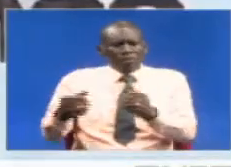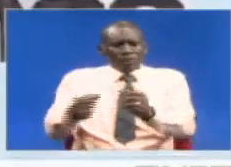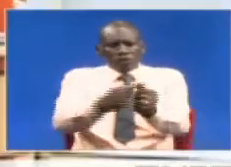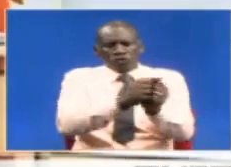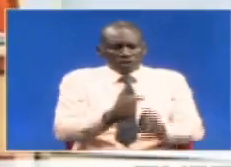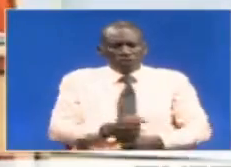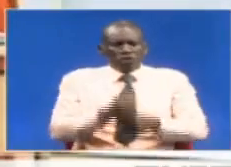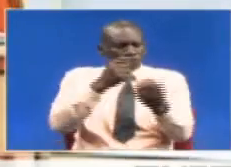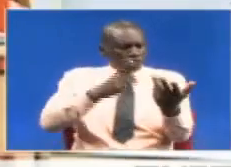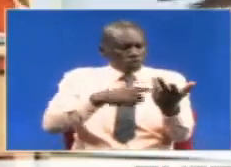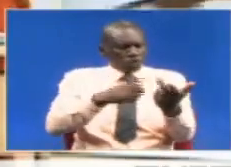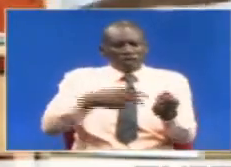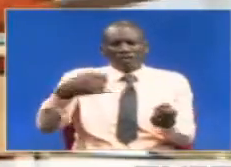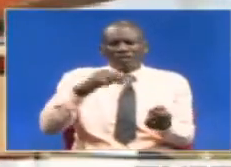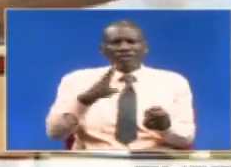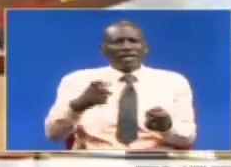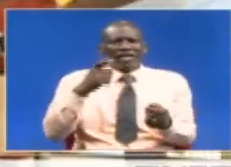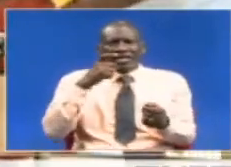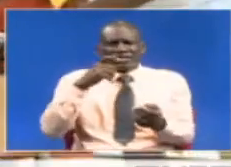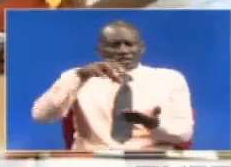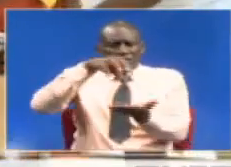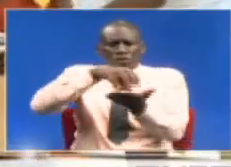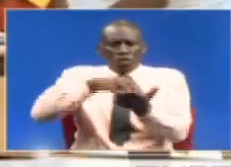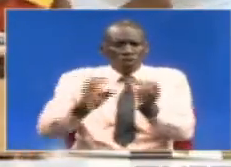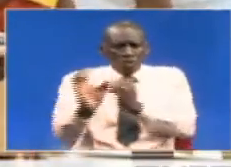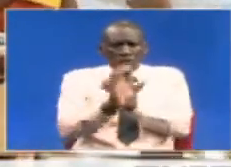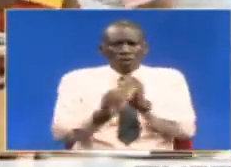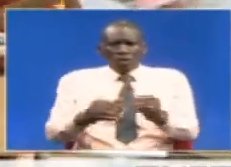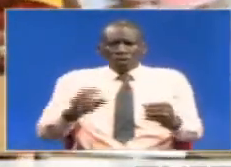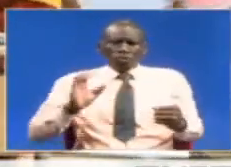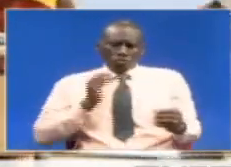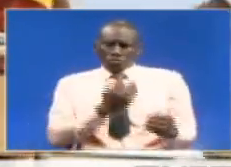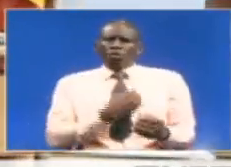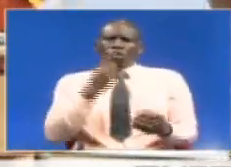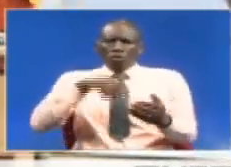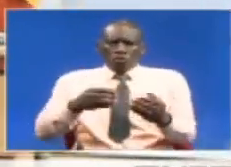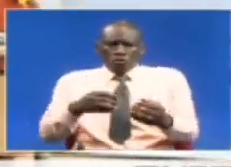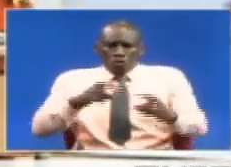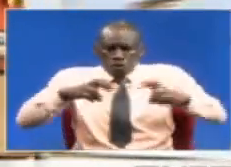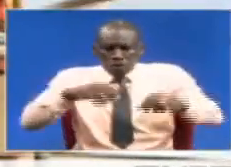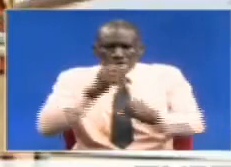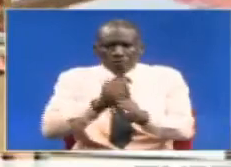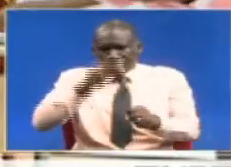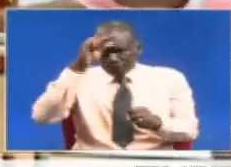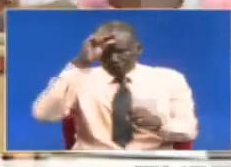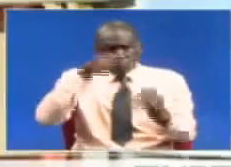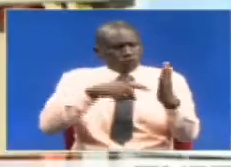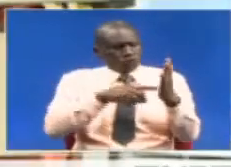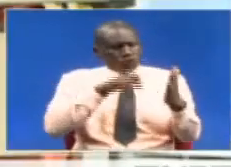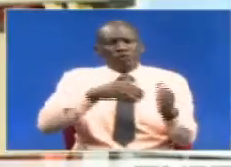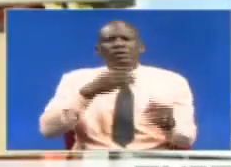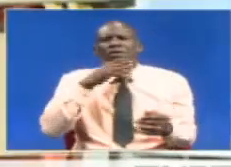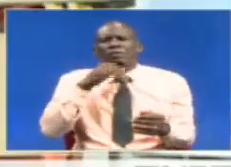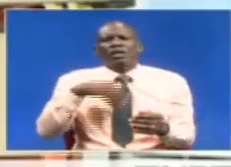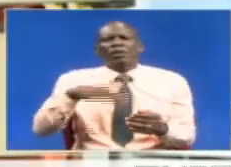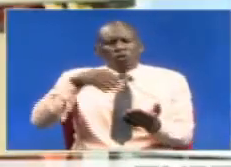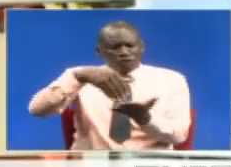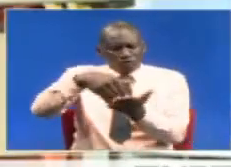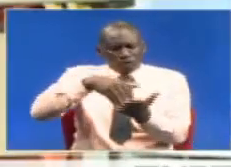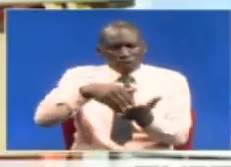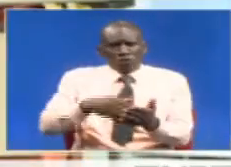of the HIV and AIDS status in the country. The council notes that a study conducted by the government shows that men are more vulnerable